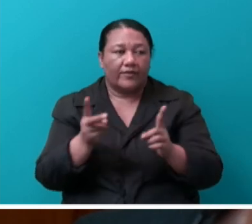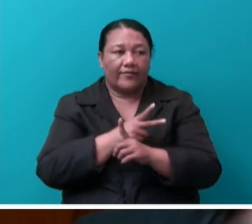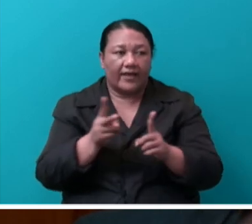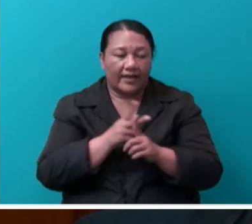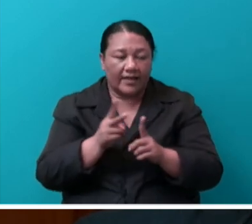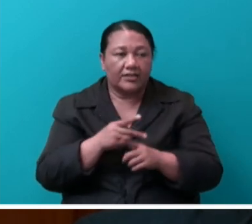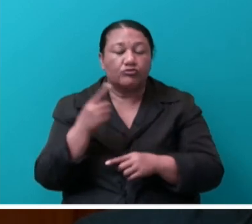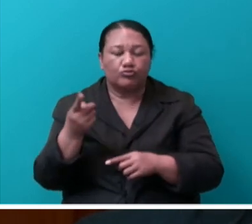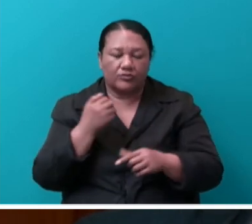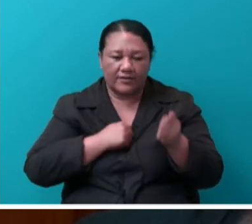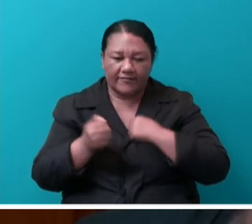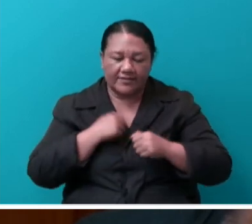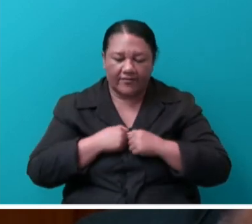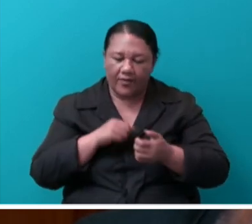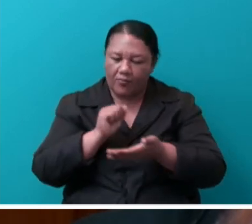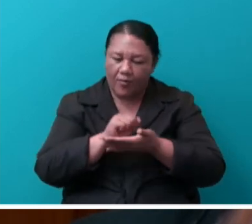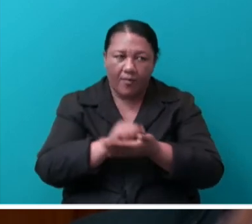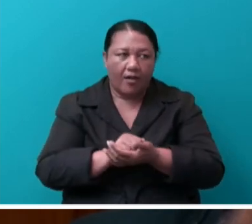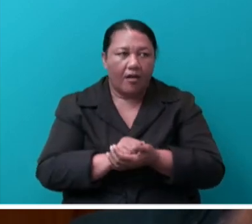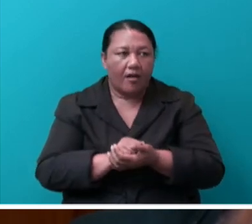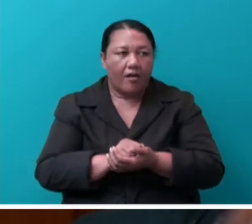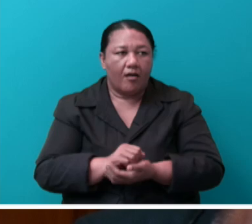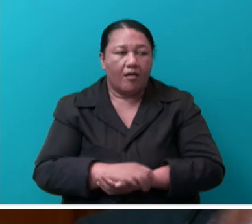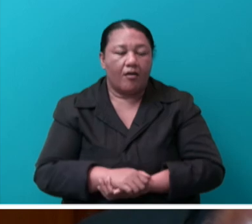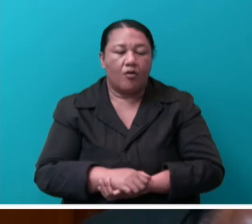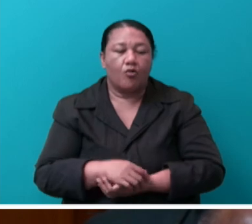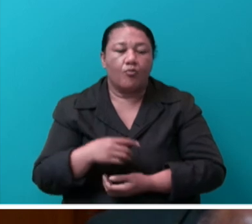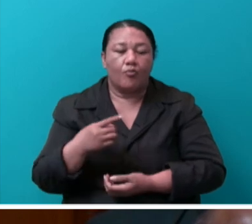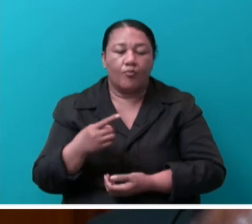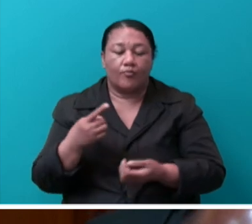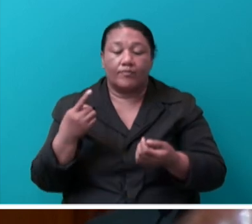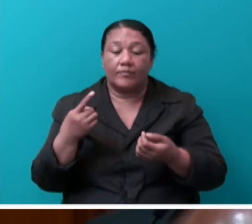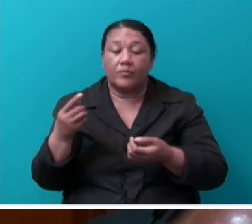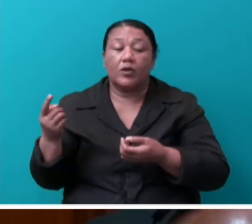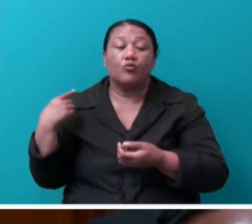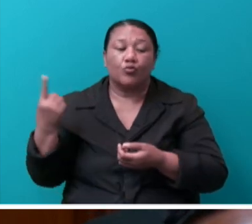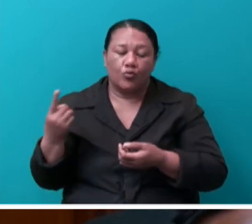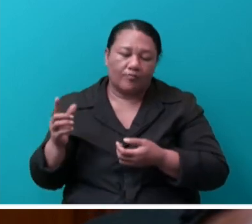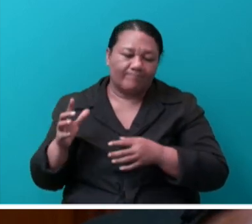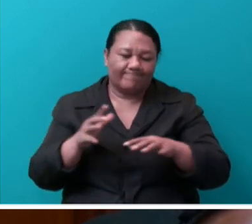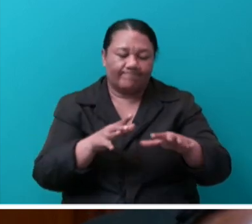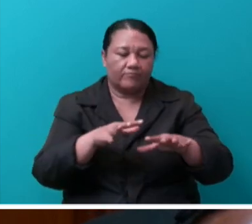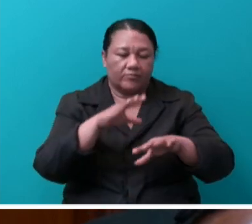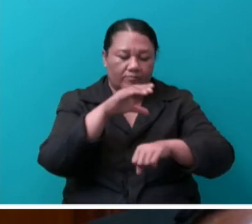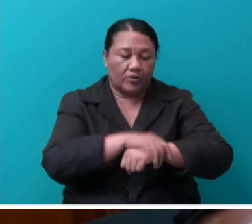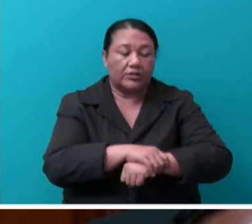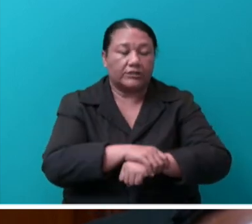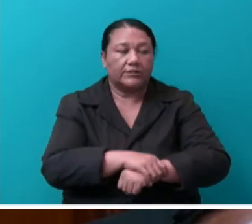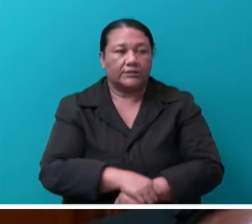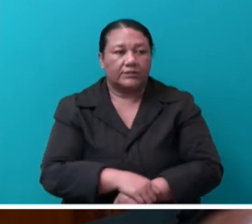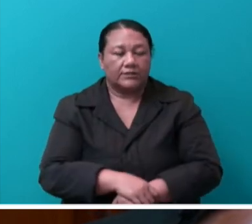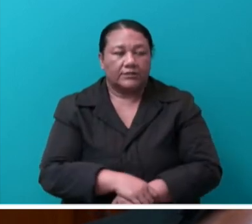when they present themselves to our Fiji police force. Throughout the Fiji, as we